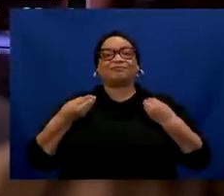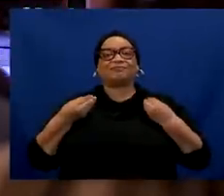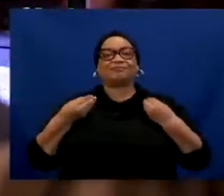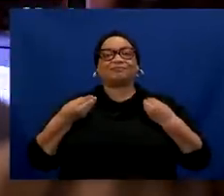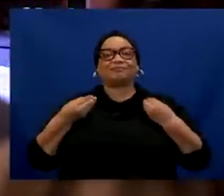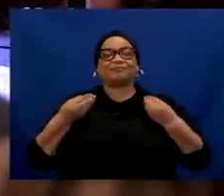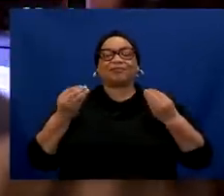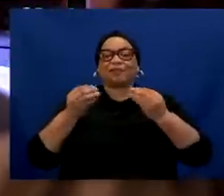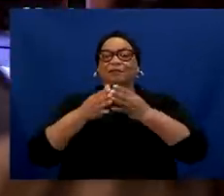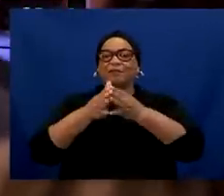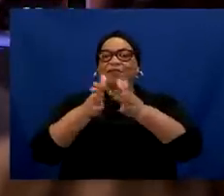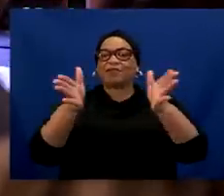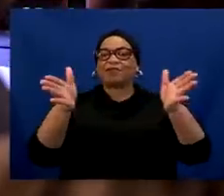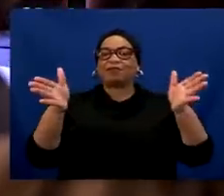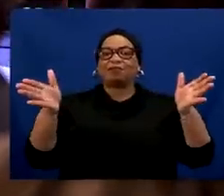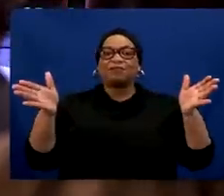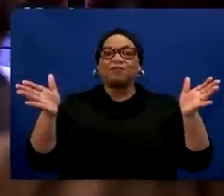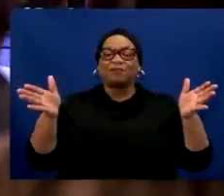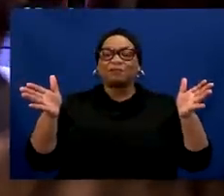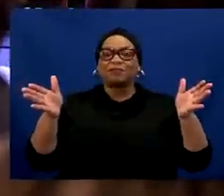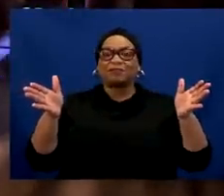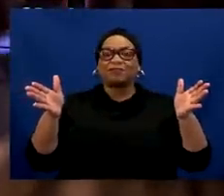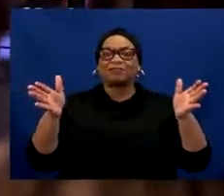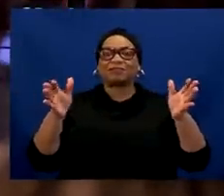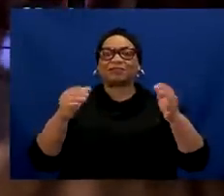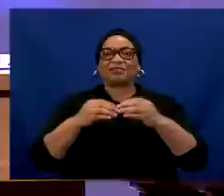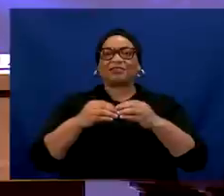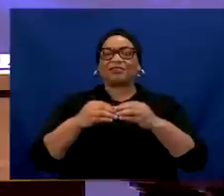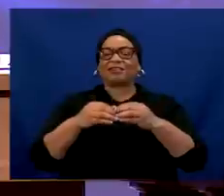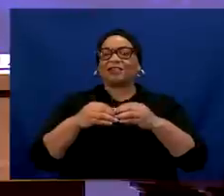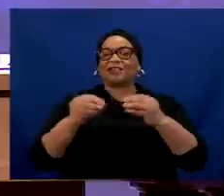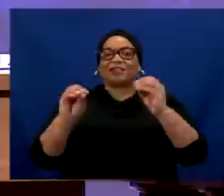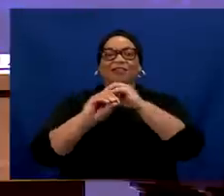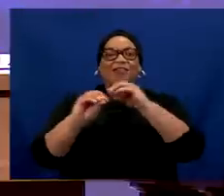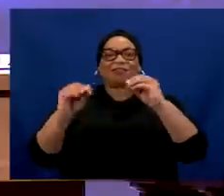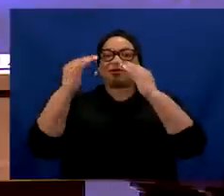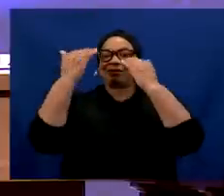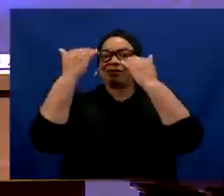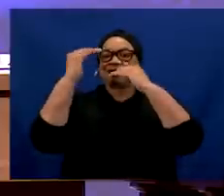Be open to the endless possibilities.